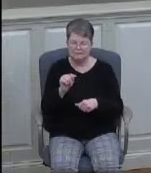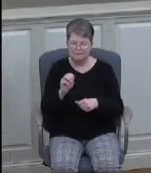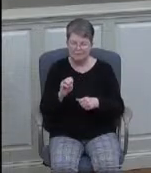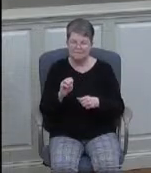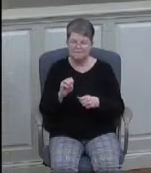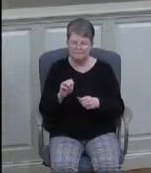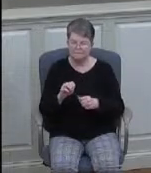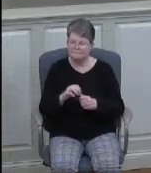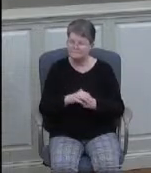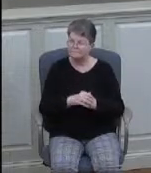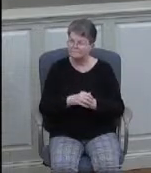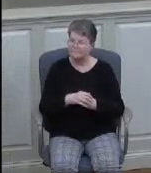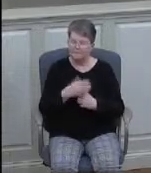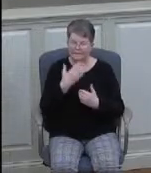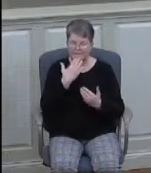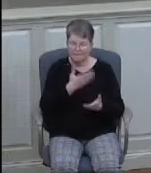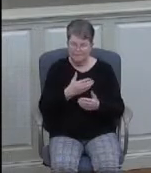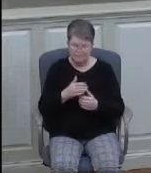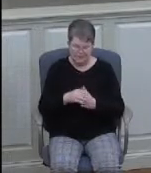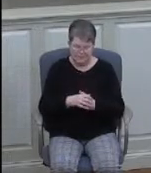moving for us. Thank you.